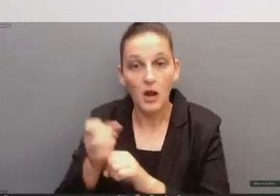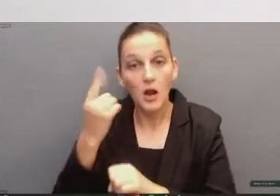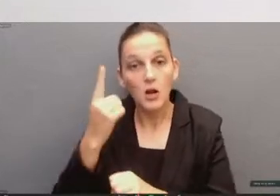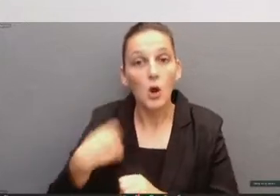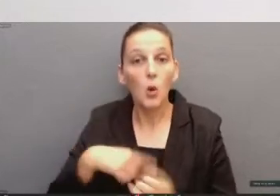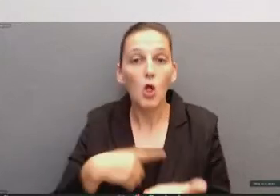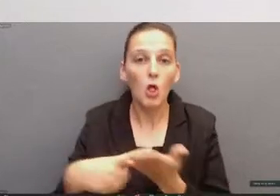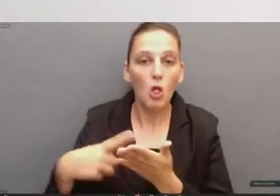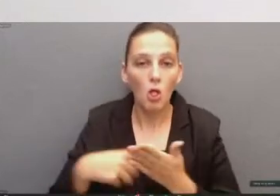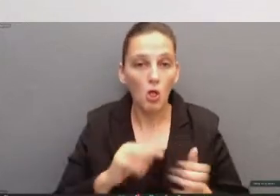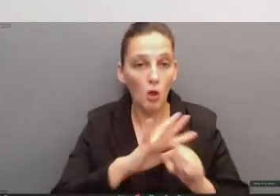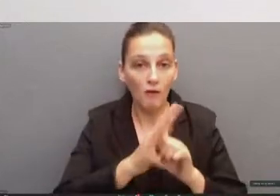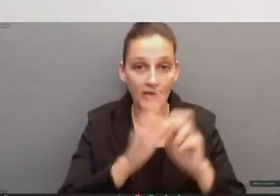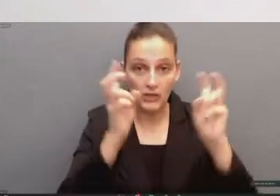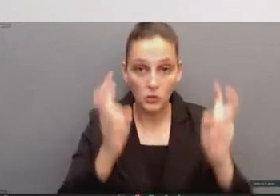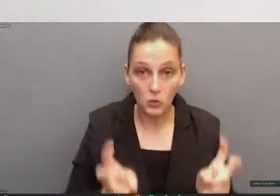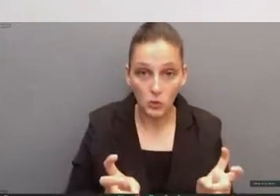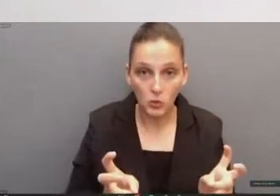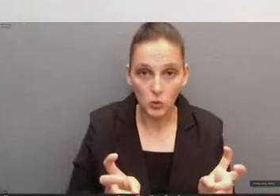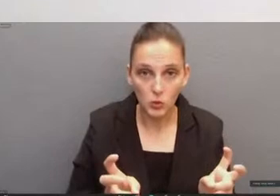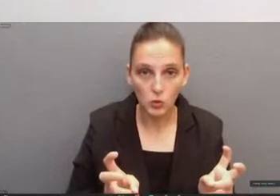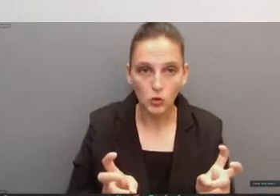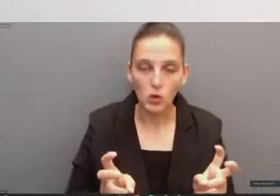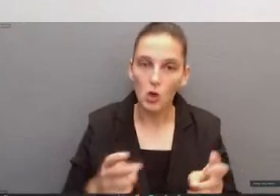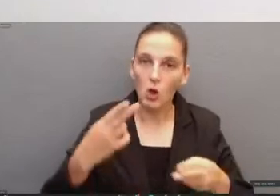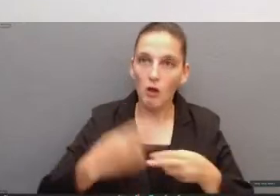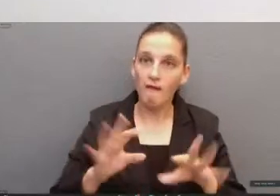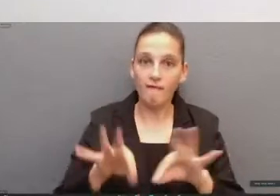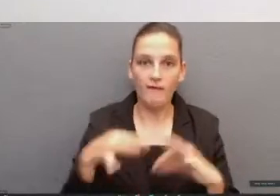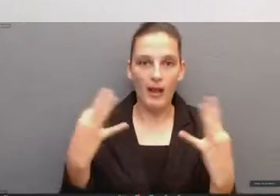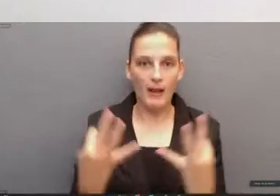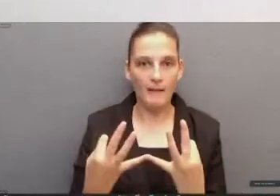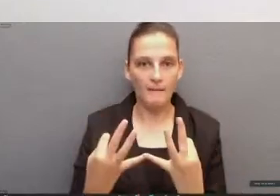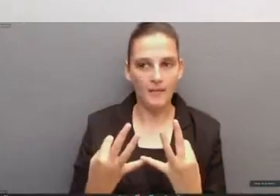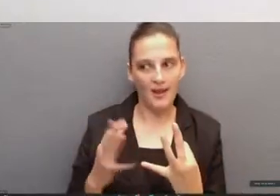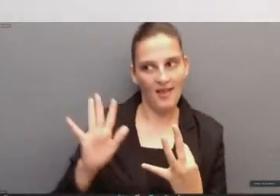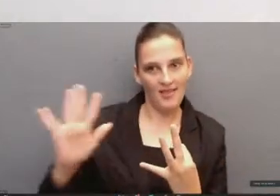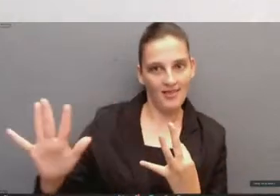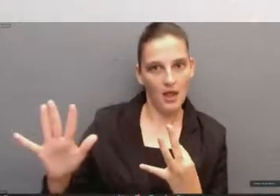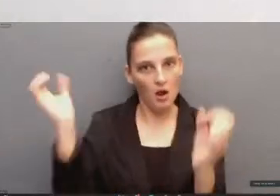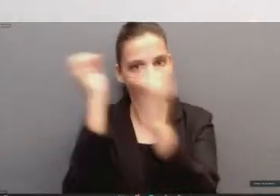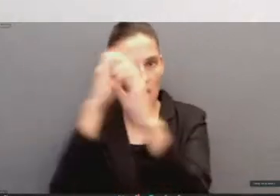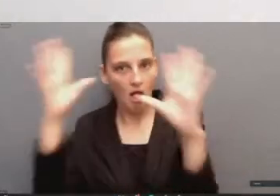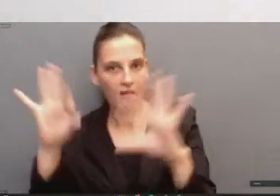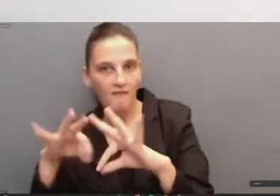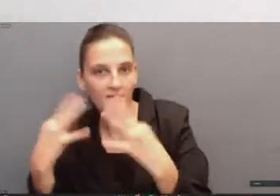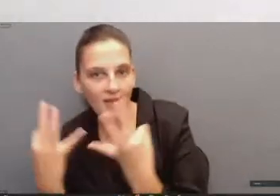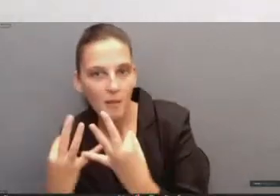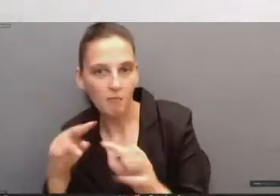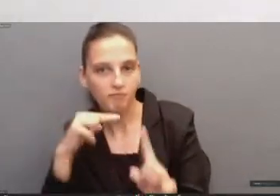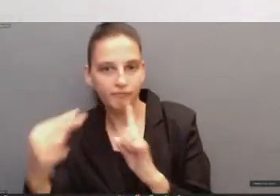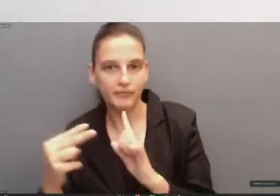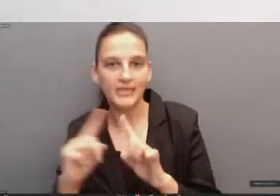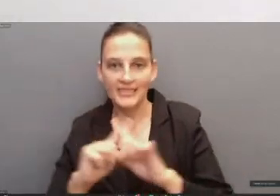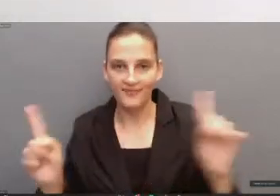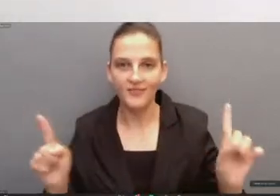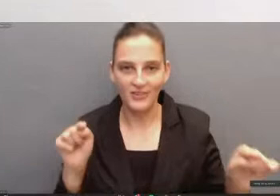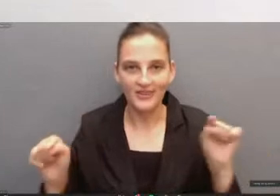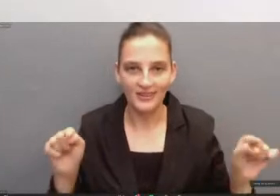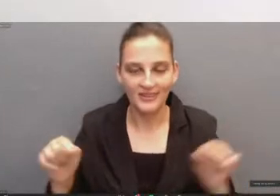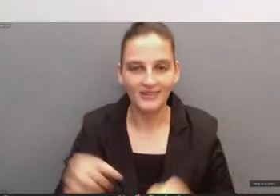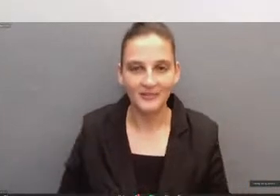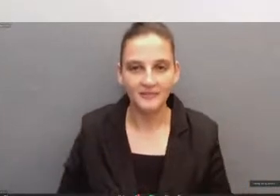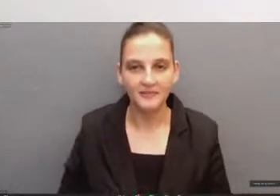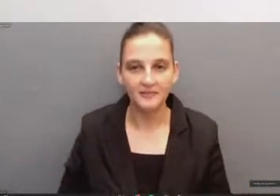COVID-19, is to consider the family context in which individuals come from. So you can't